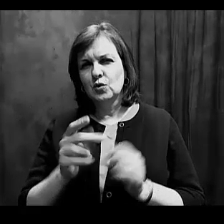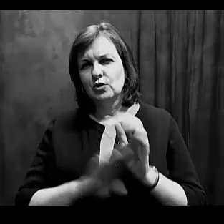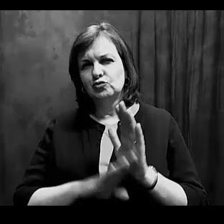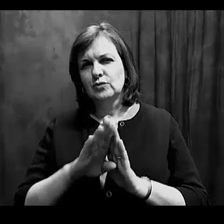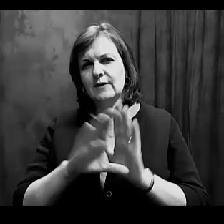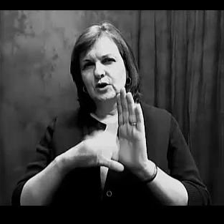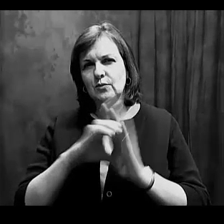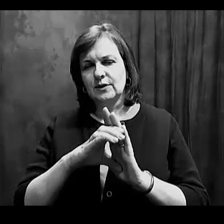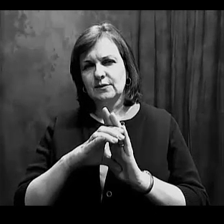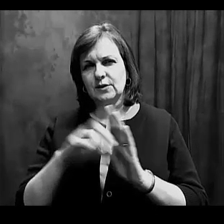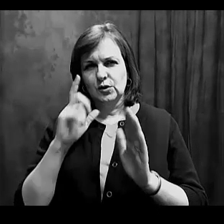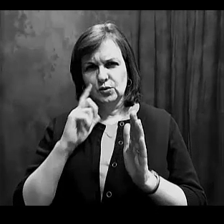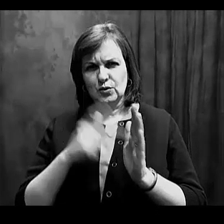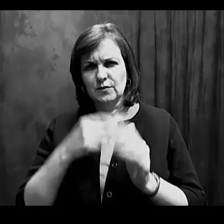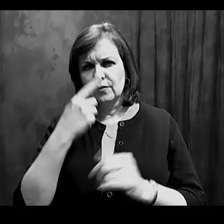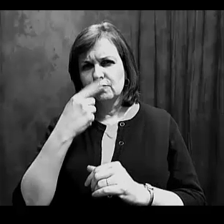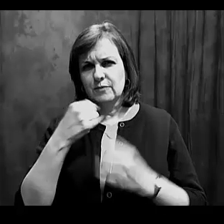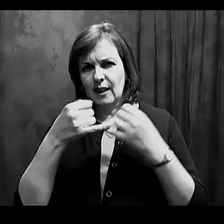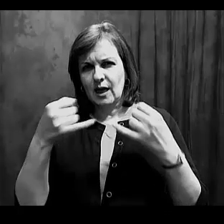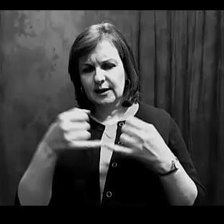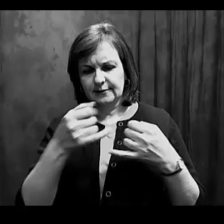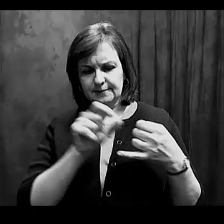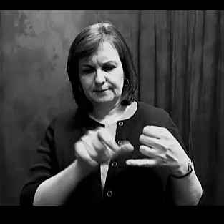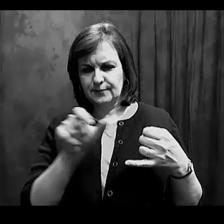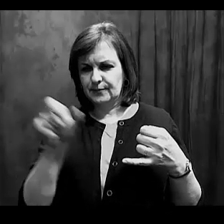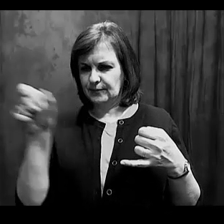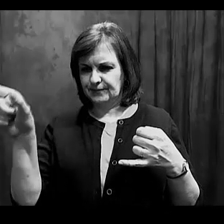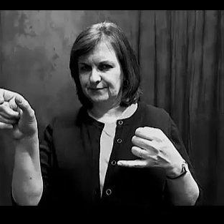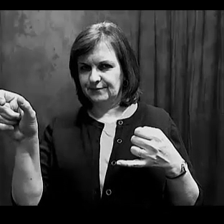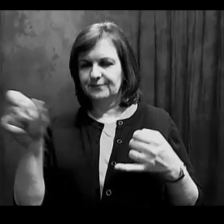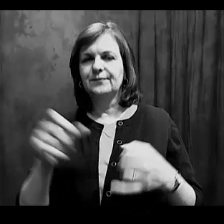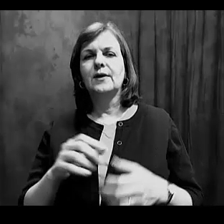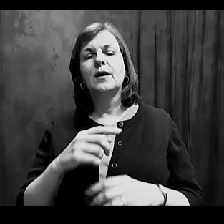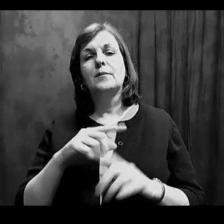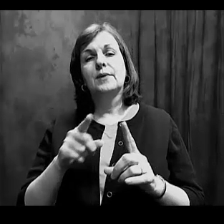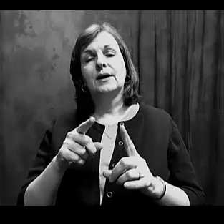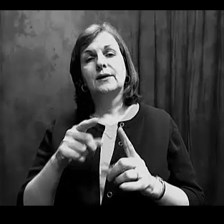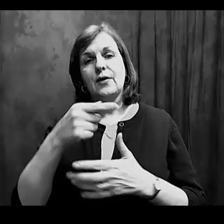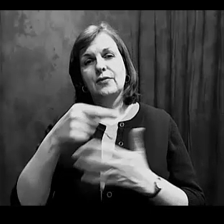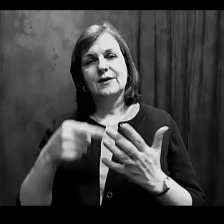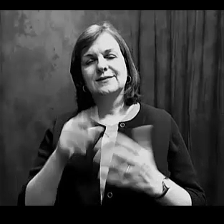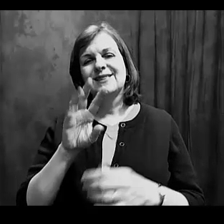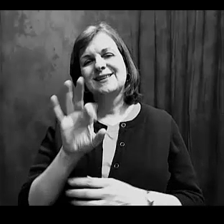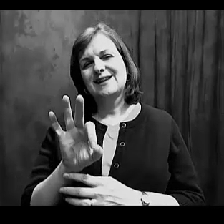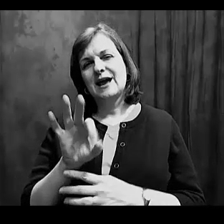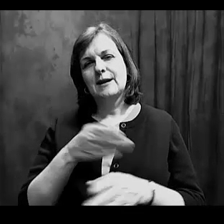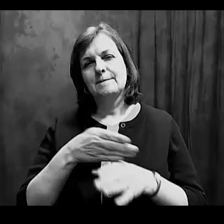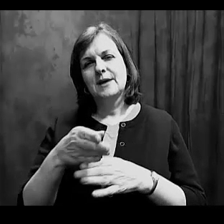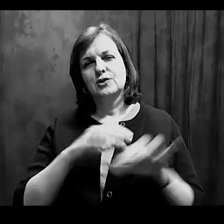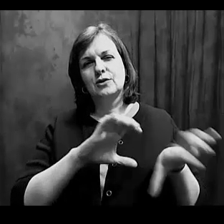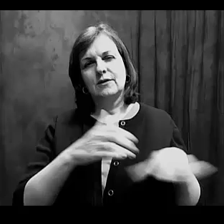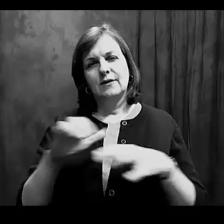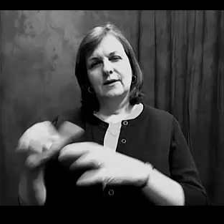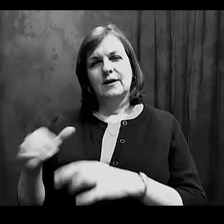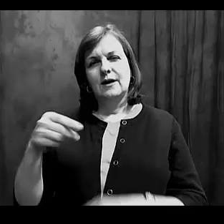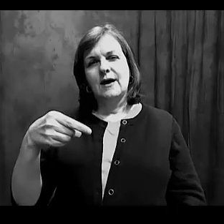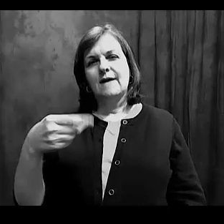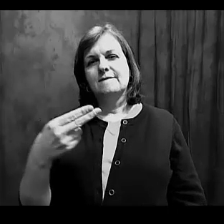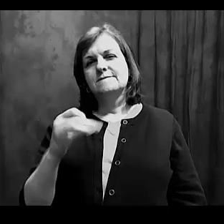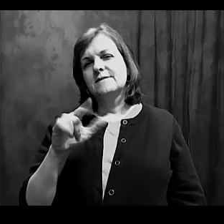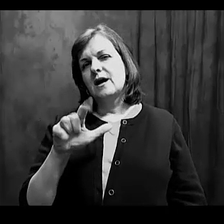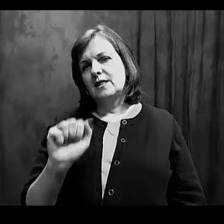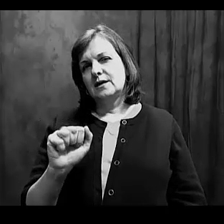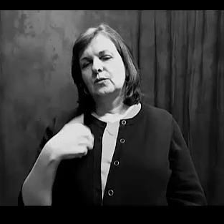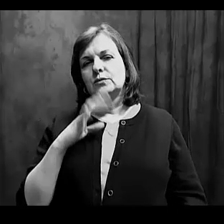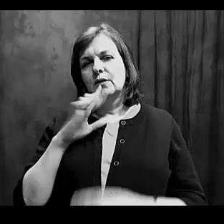characters. Remember, you can pick those out by these red lines, okay? But these are the 9 major phyla that we're going to focus